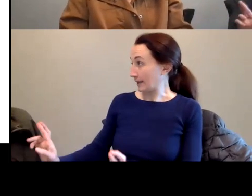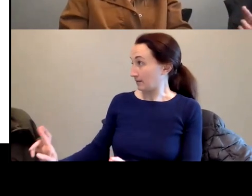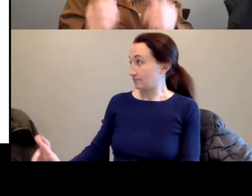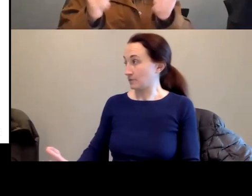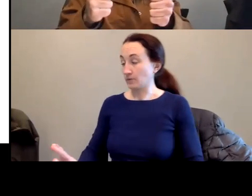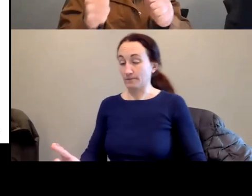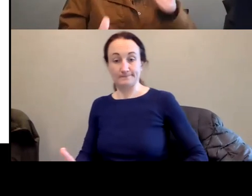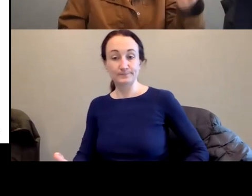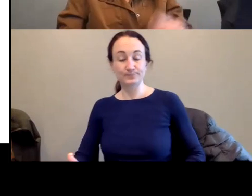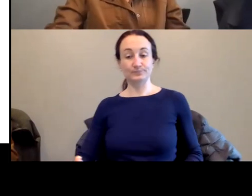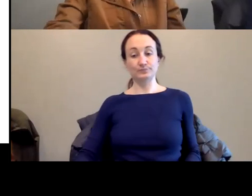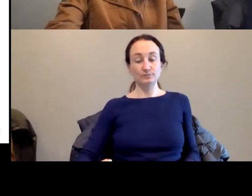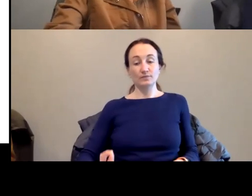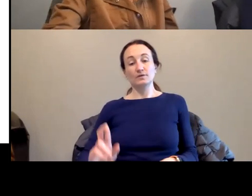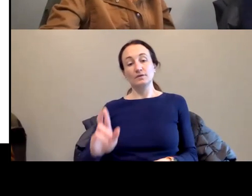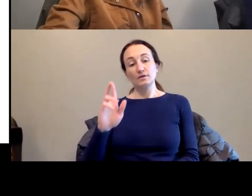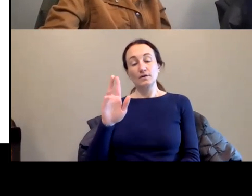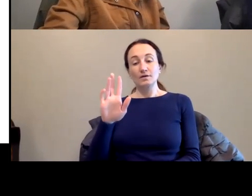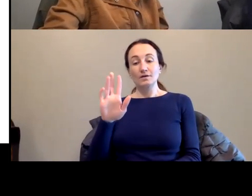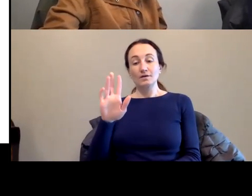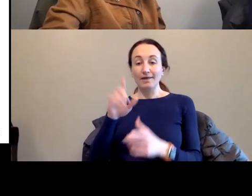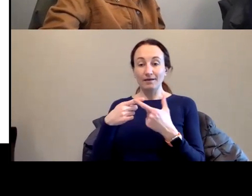move them, right? So we need to